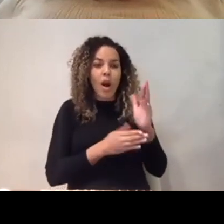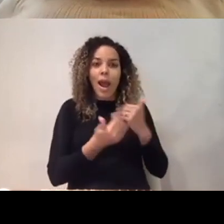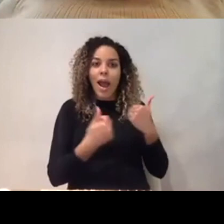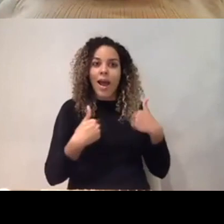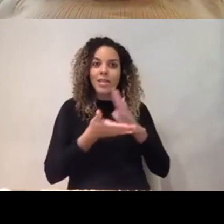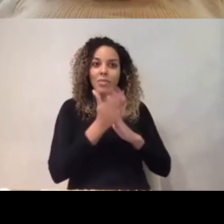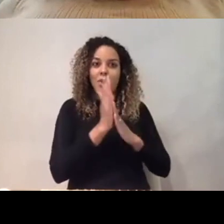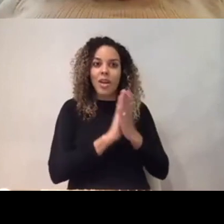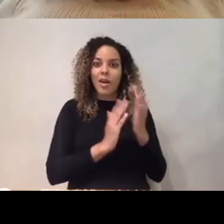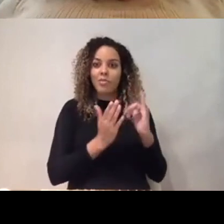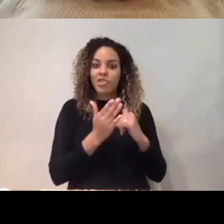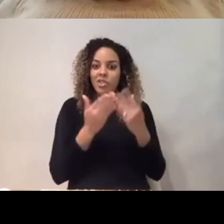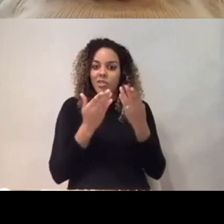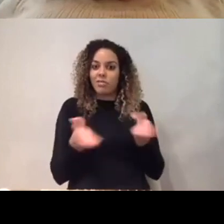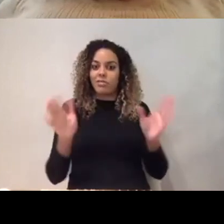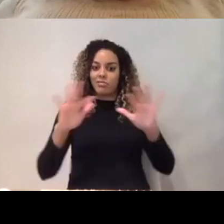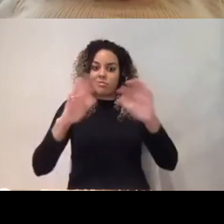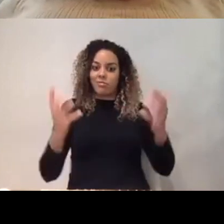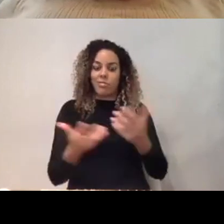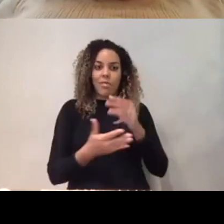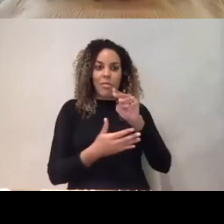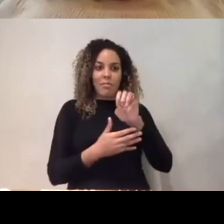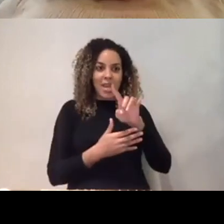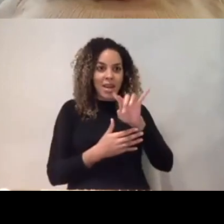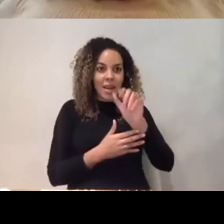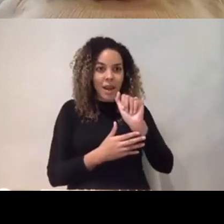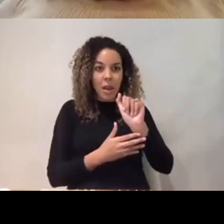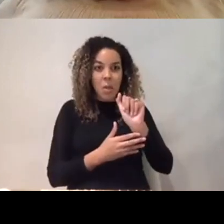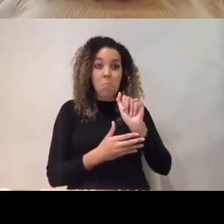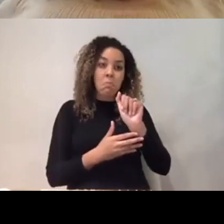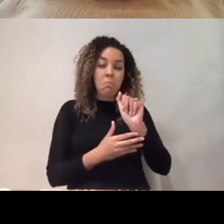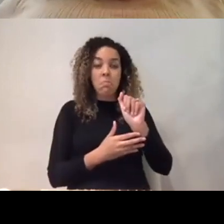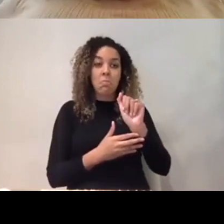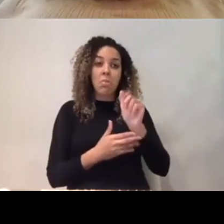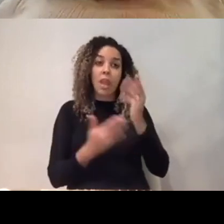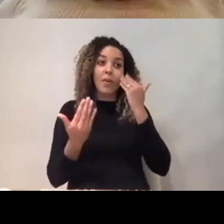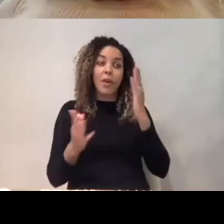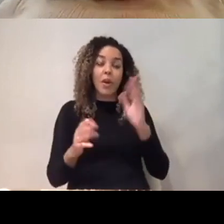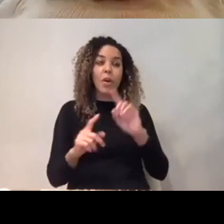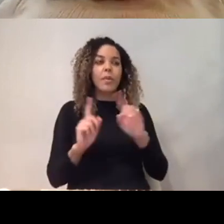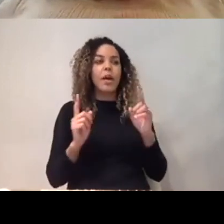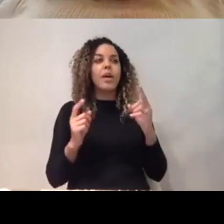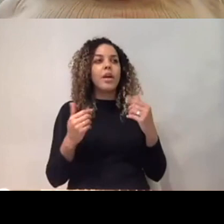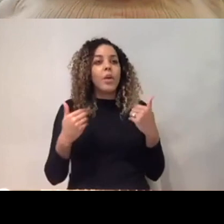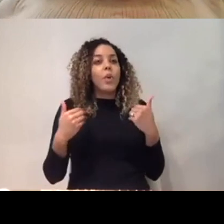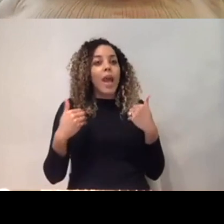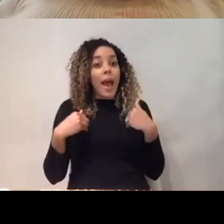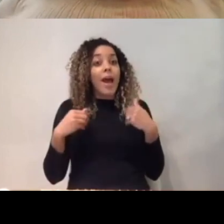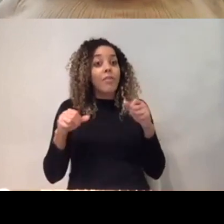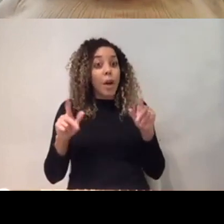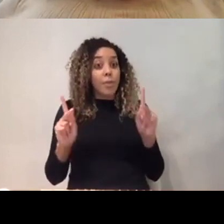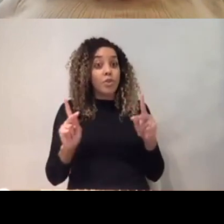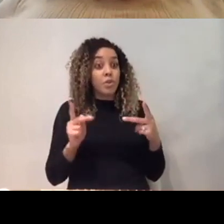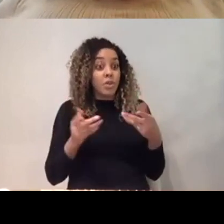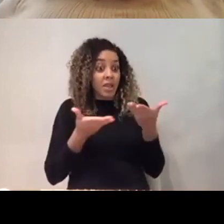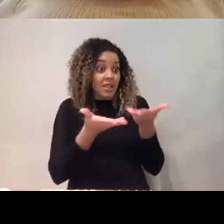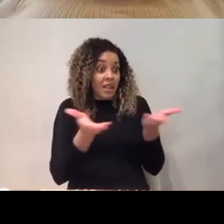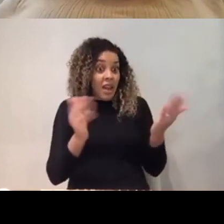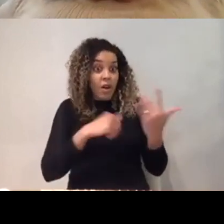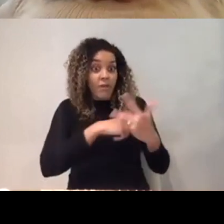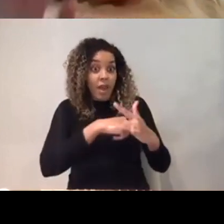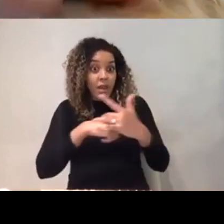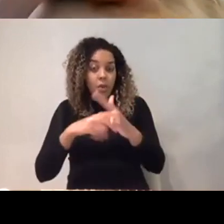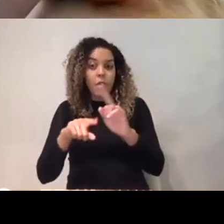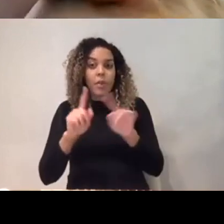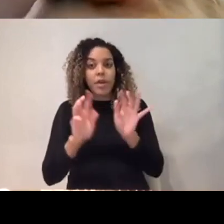blanket media? But bottom line is that I think there is opportunity. You just have to hustle, and you have to be willing